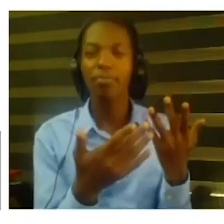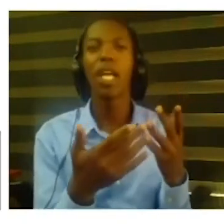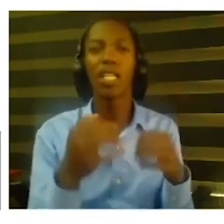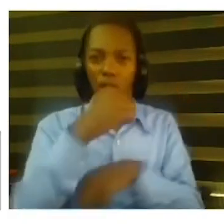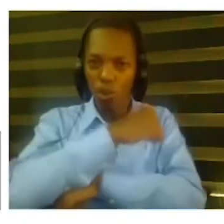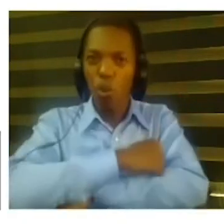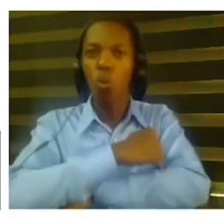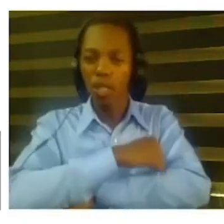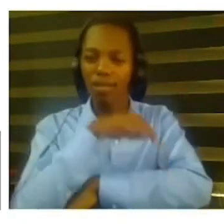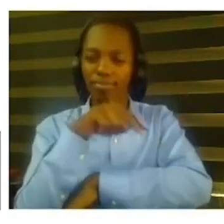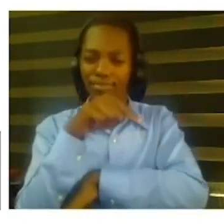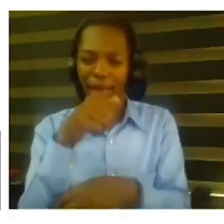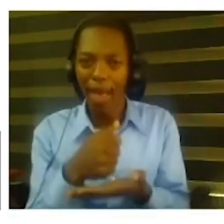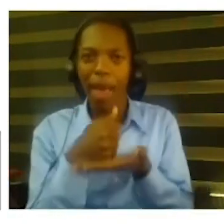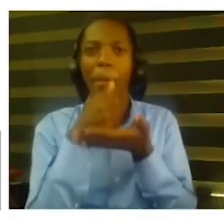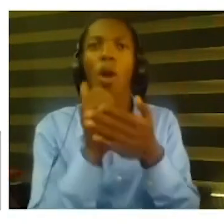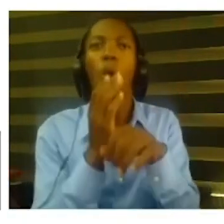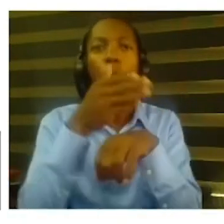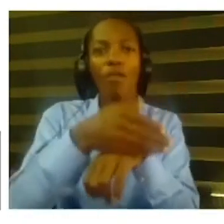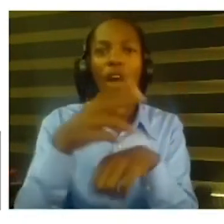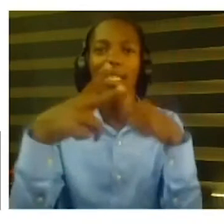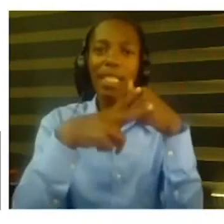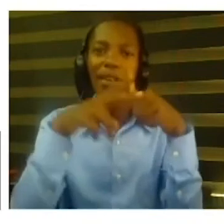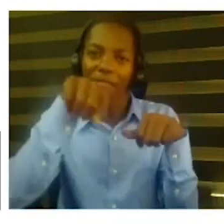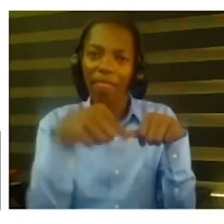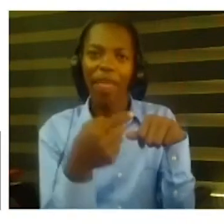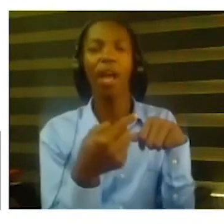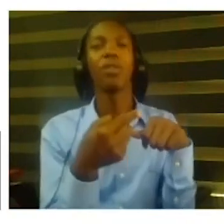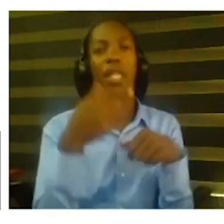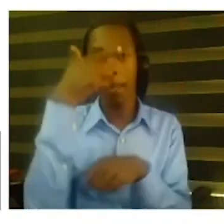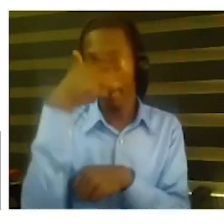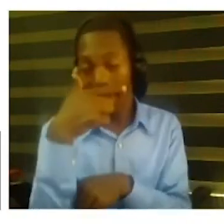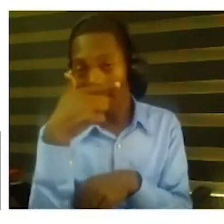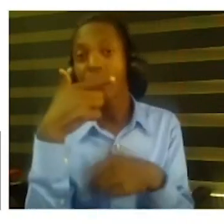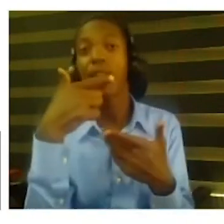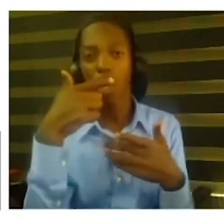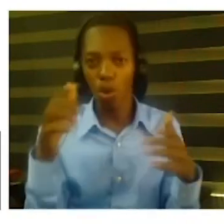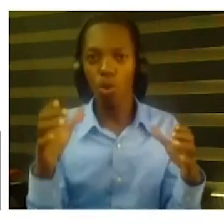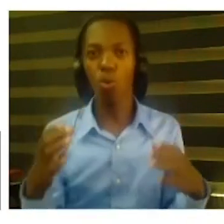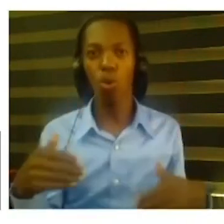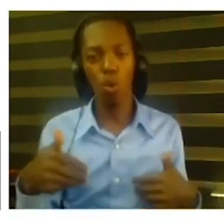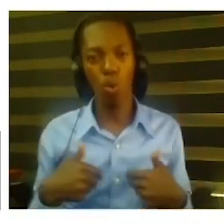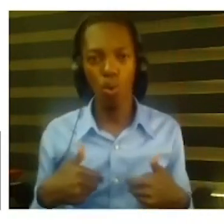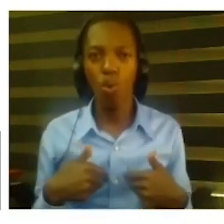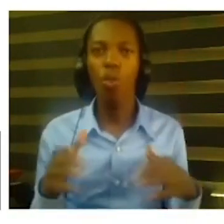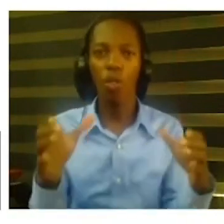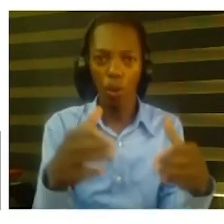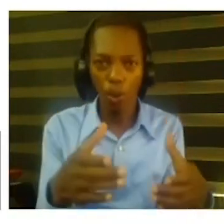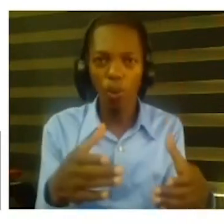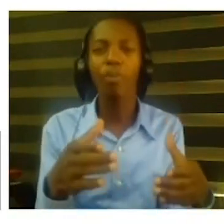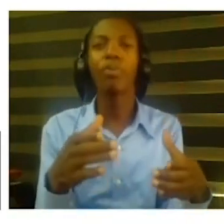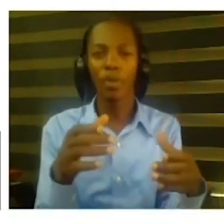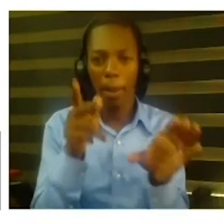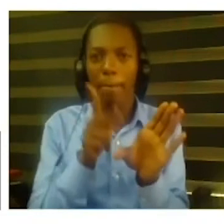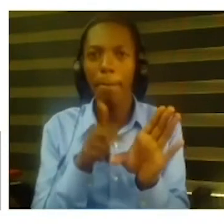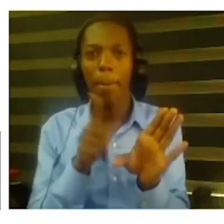that have enabled over 7,000 blind or visually impaired youth to participate in the